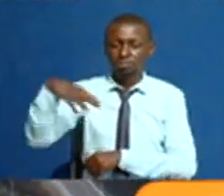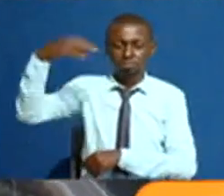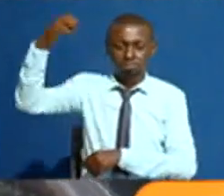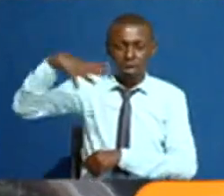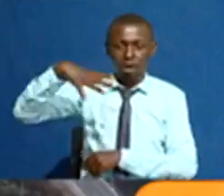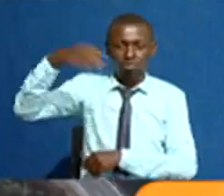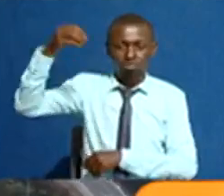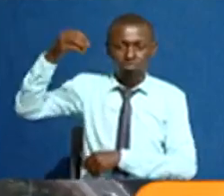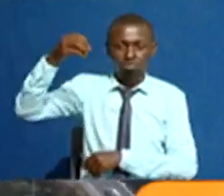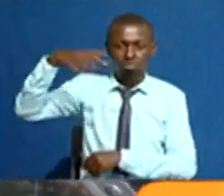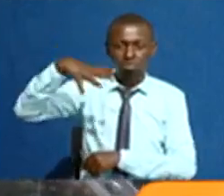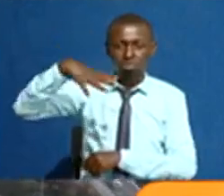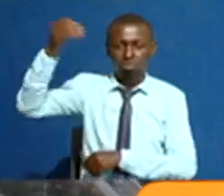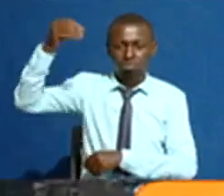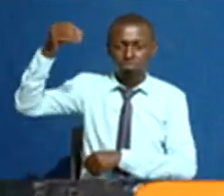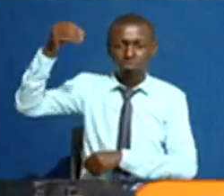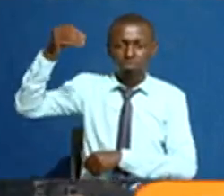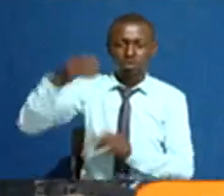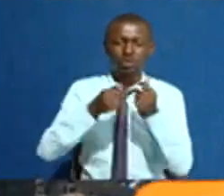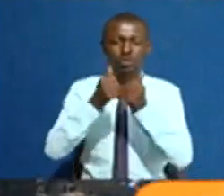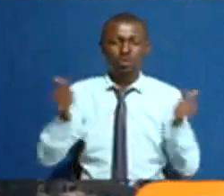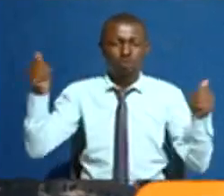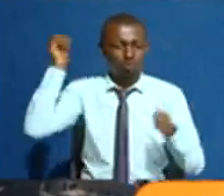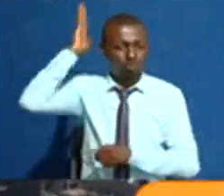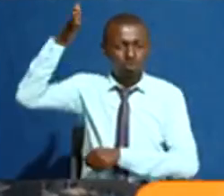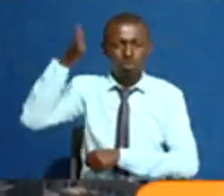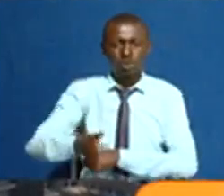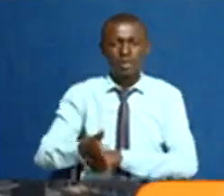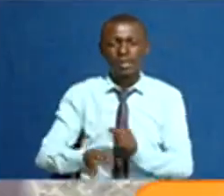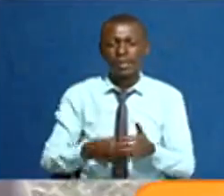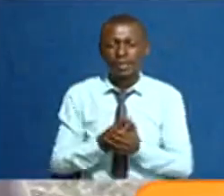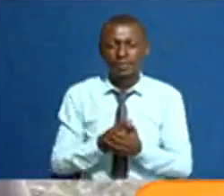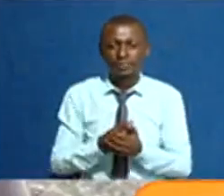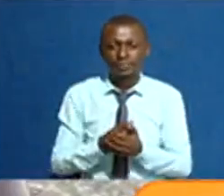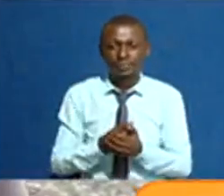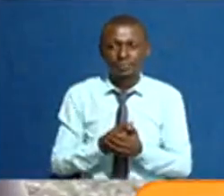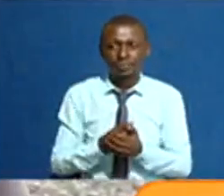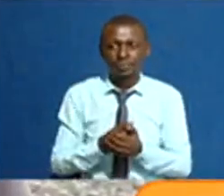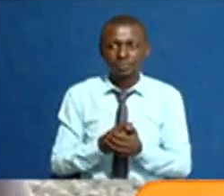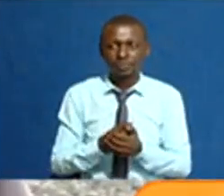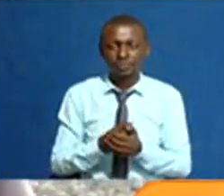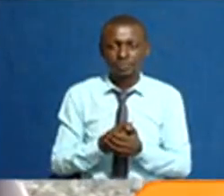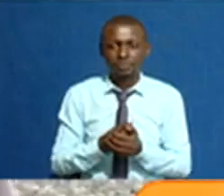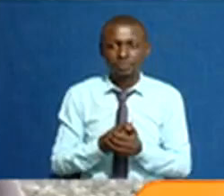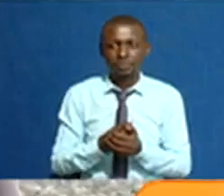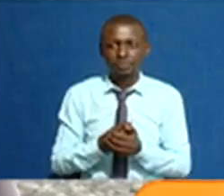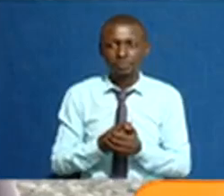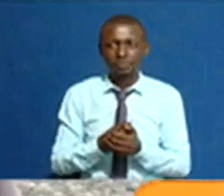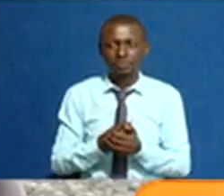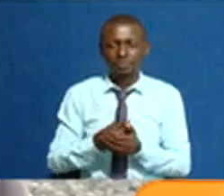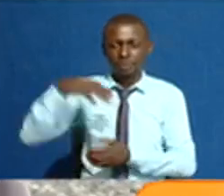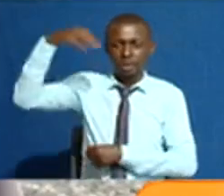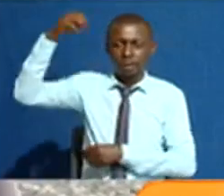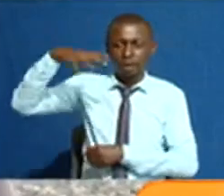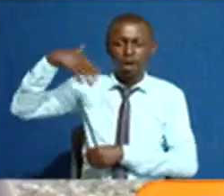power disruptions at a national scale will go down. What has happened is that we have shortened the length of the lines, making power more